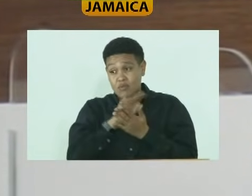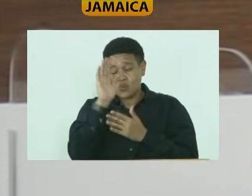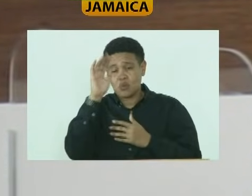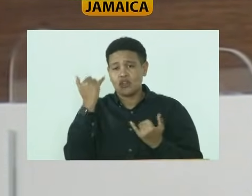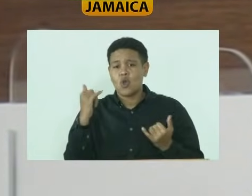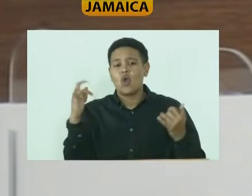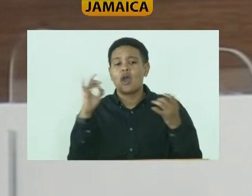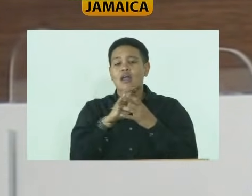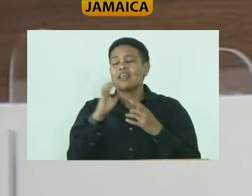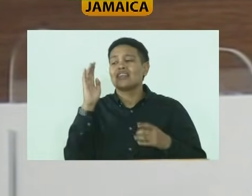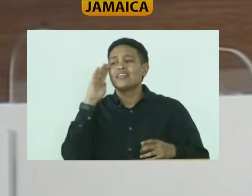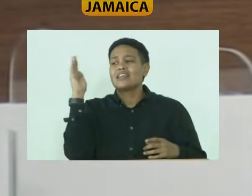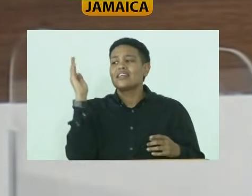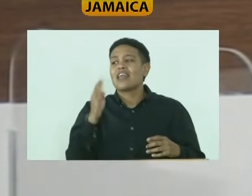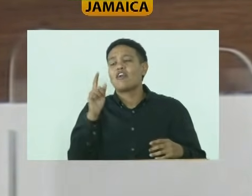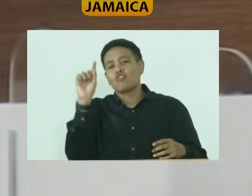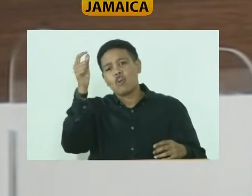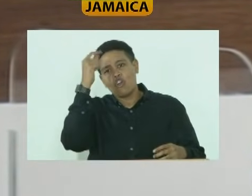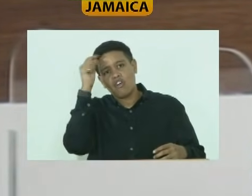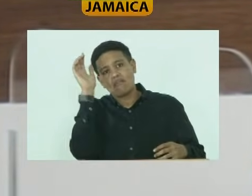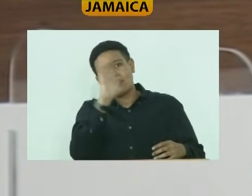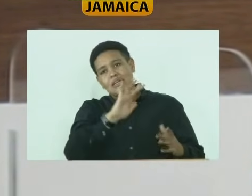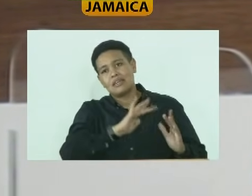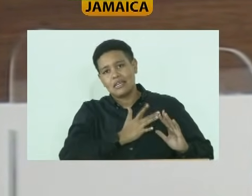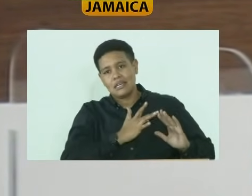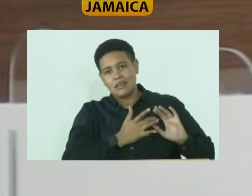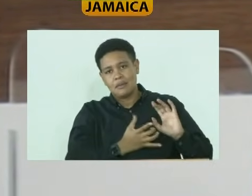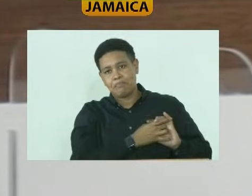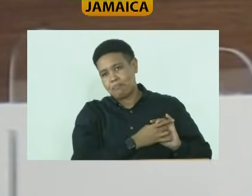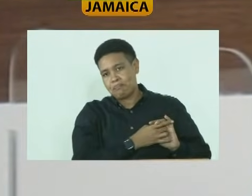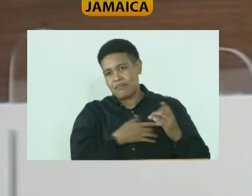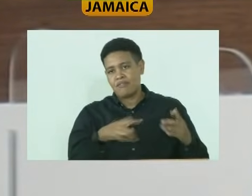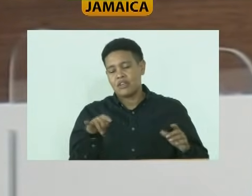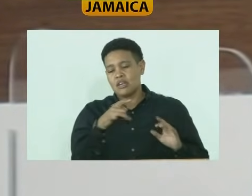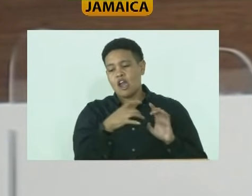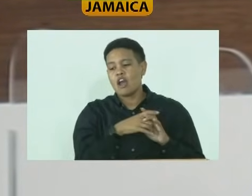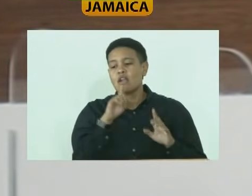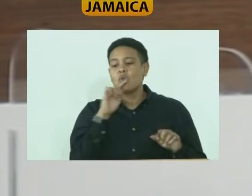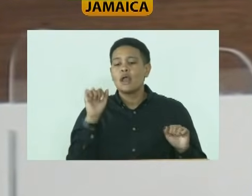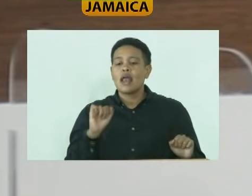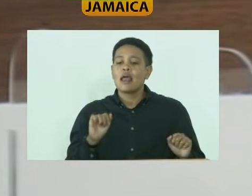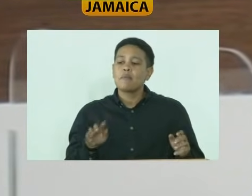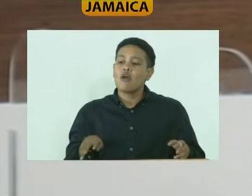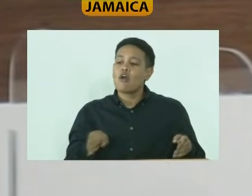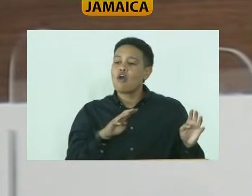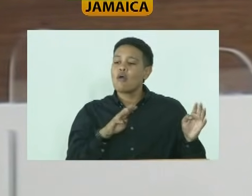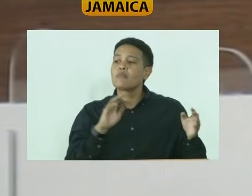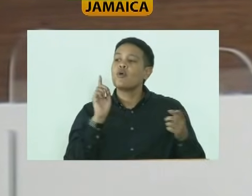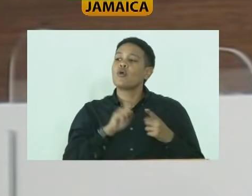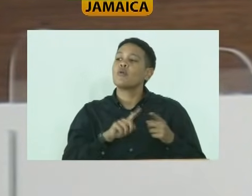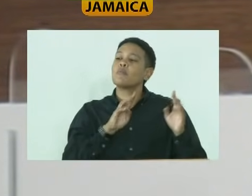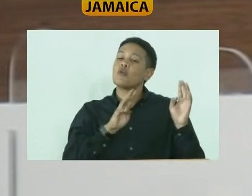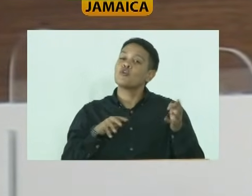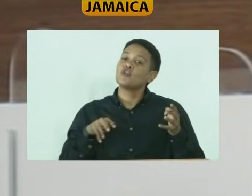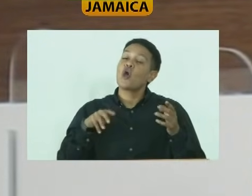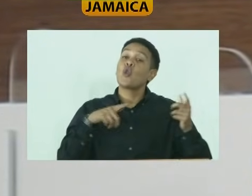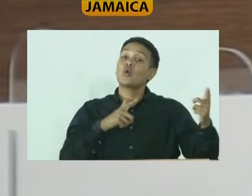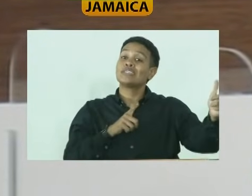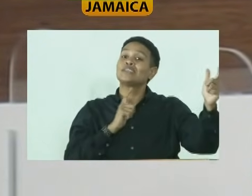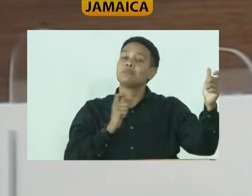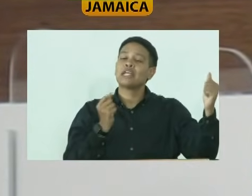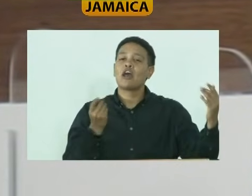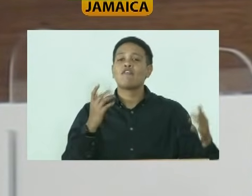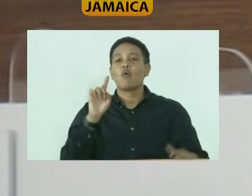once again, to the government's backbone. These connections will enable upload and download speeds of